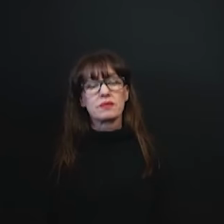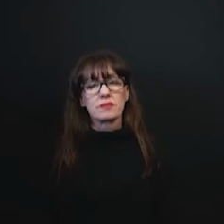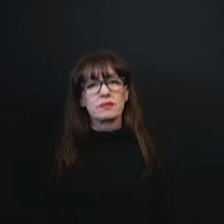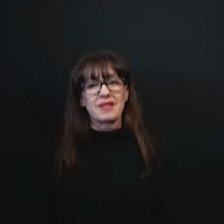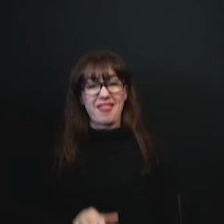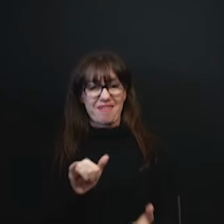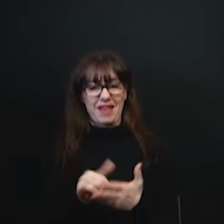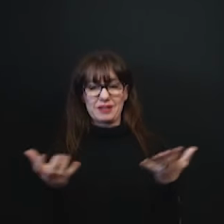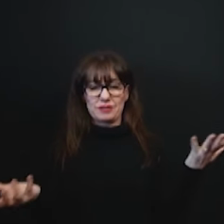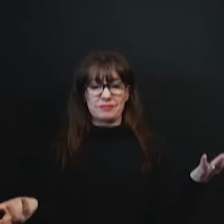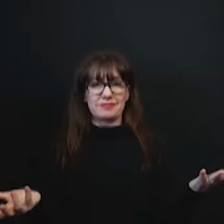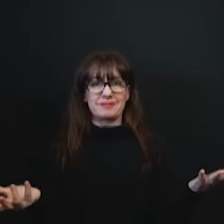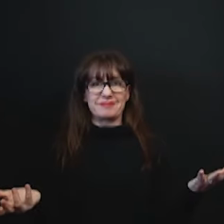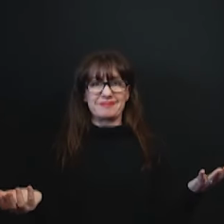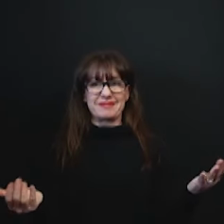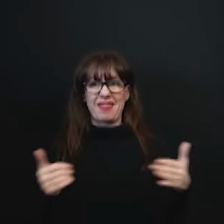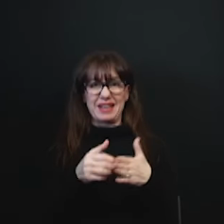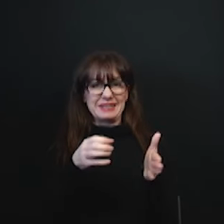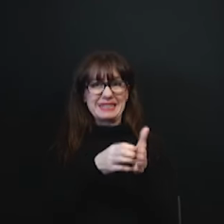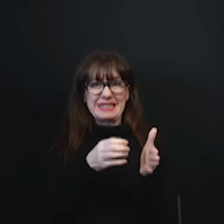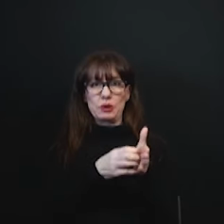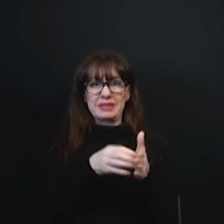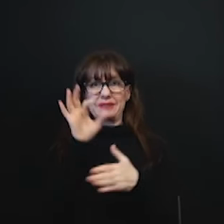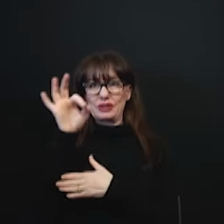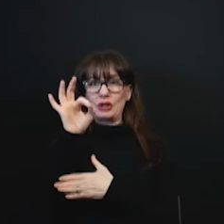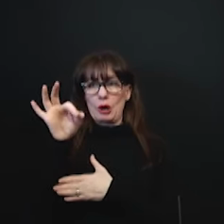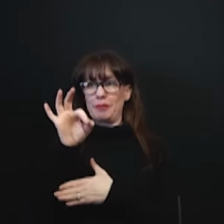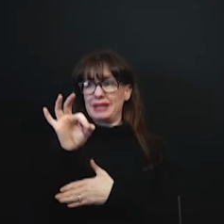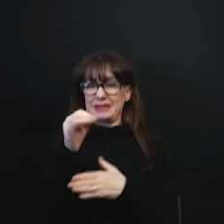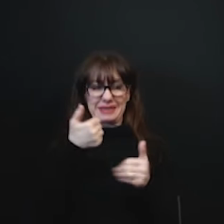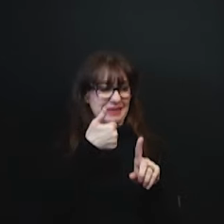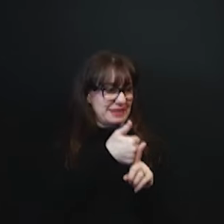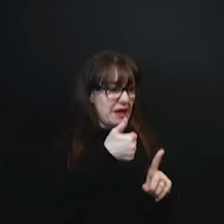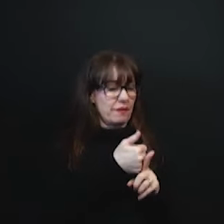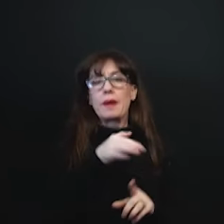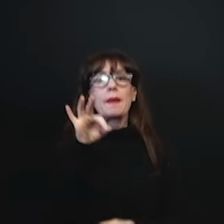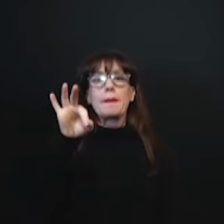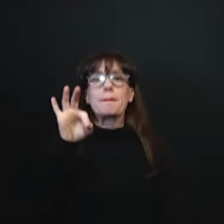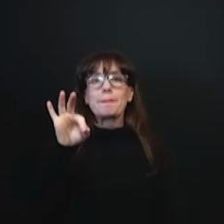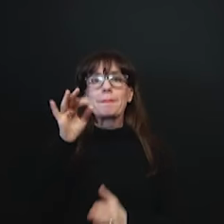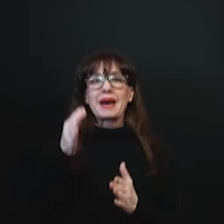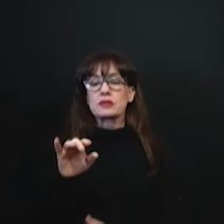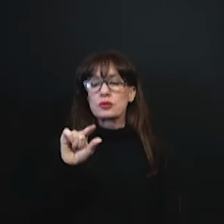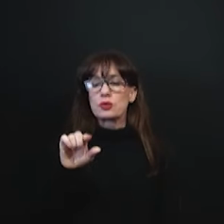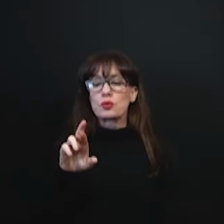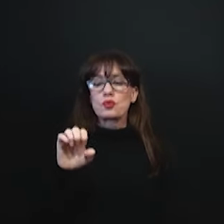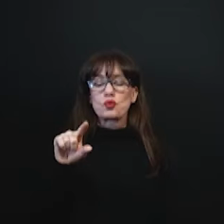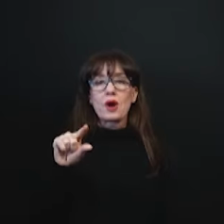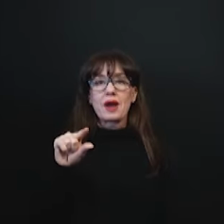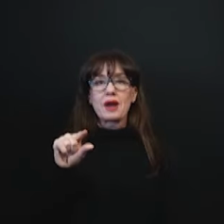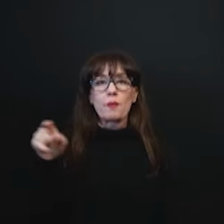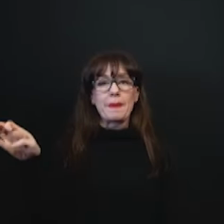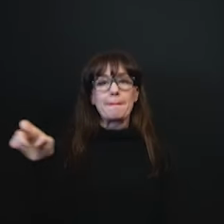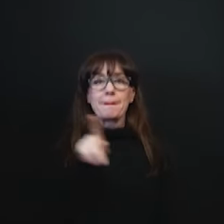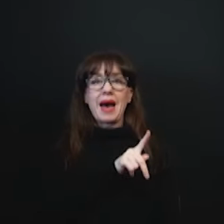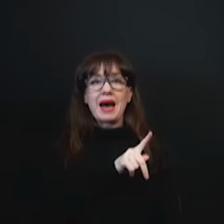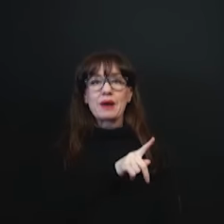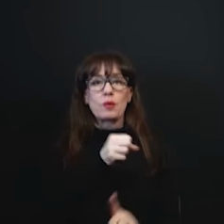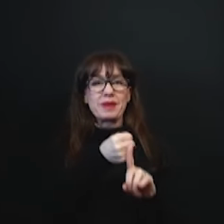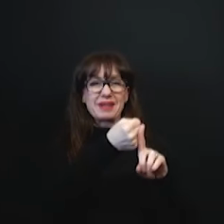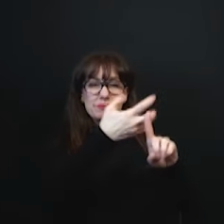That's a whole series of sermons in and of itself. And next week, Pastor Greg will be back with us. He'll be talking about that very passage, unpacking what does